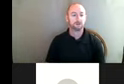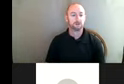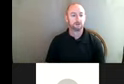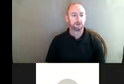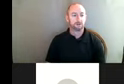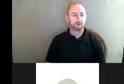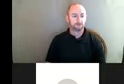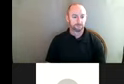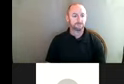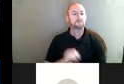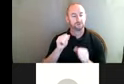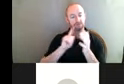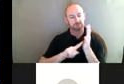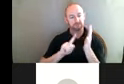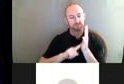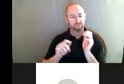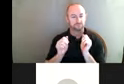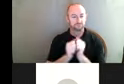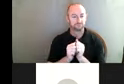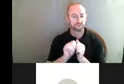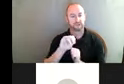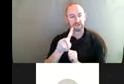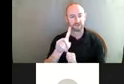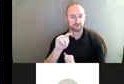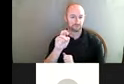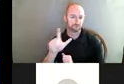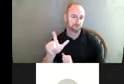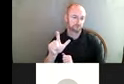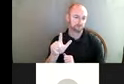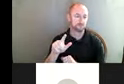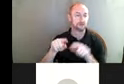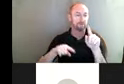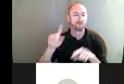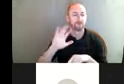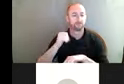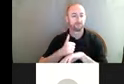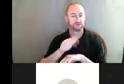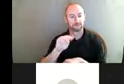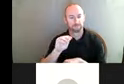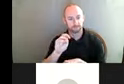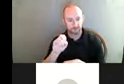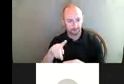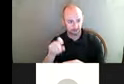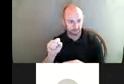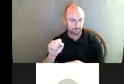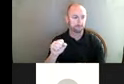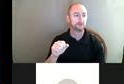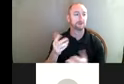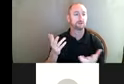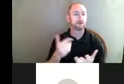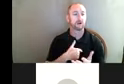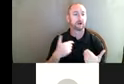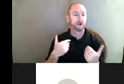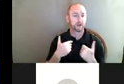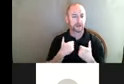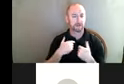which can be explored with the ID tool and the various base maps. Here I've got